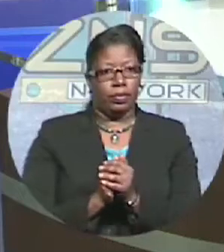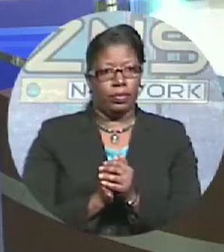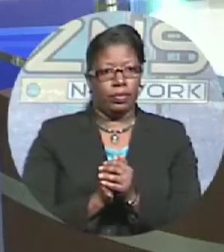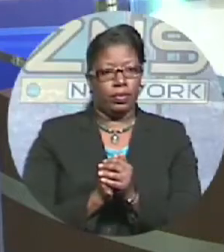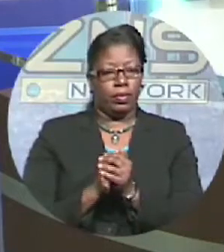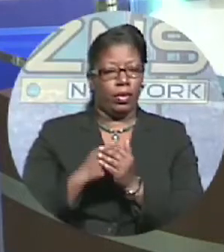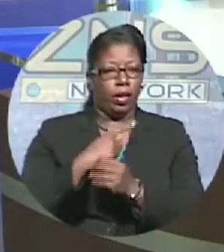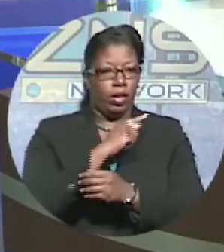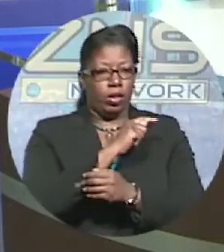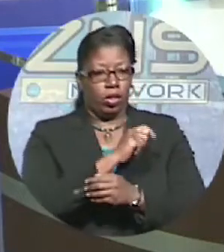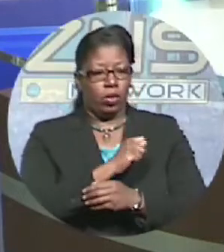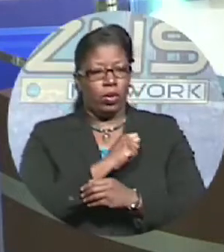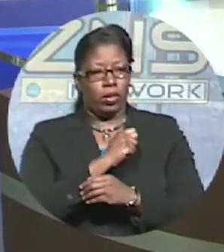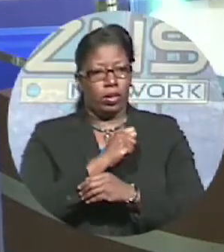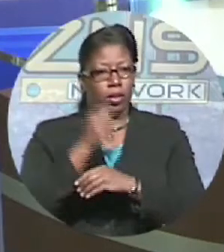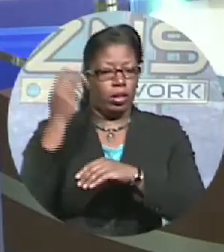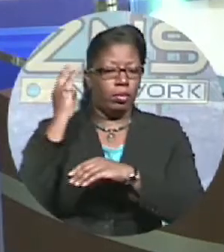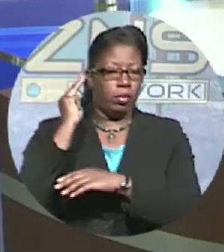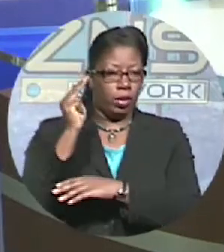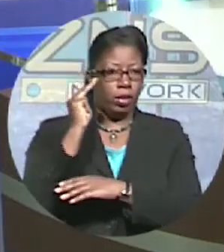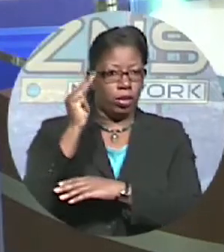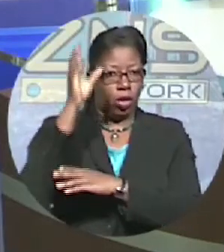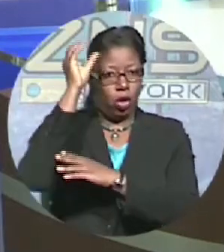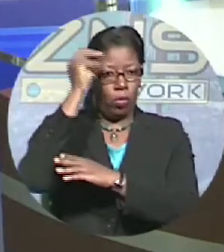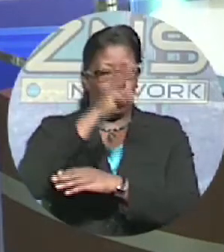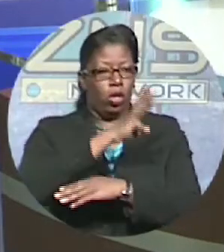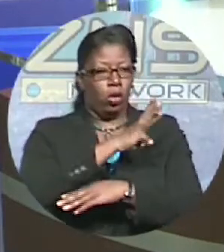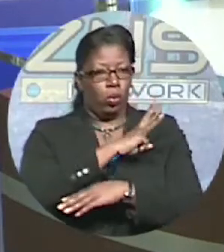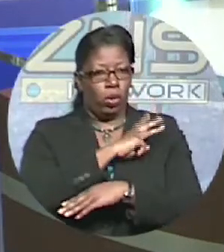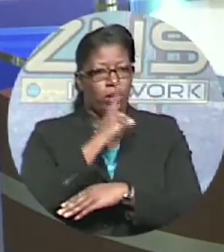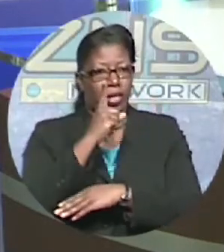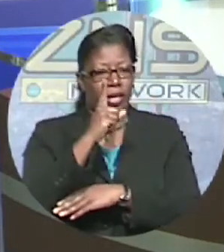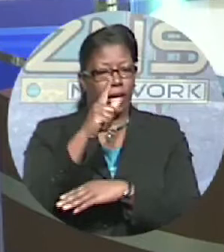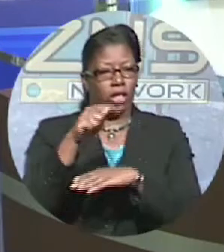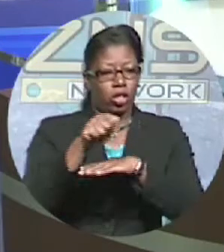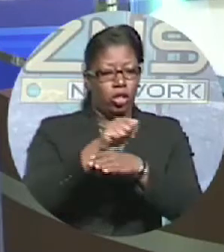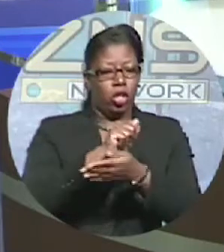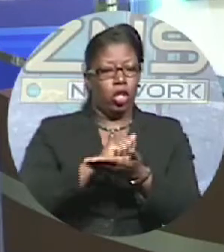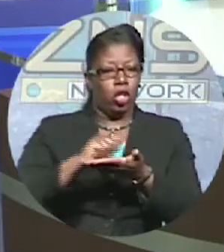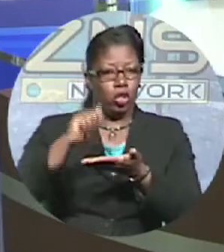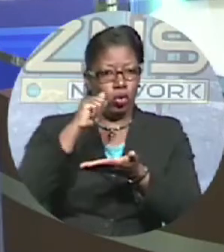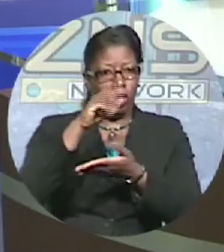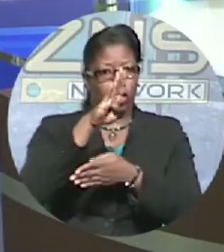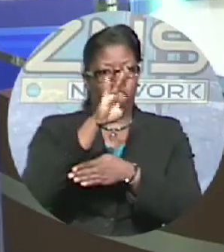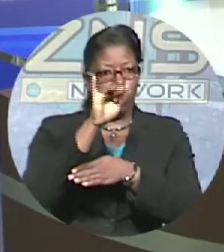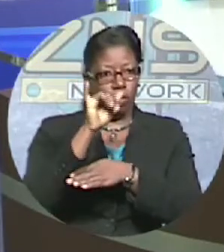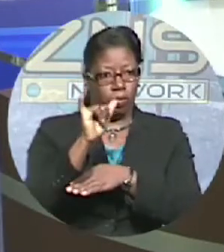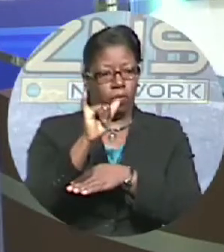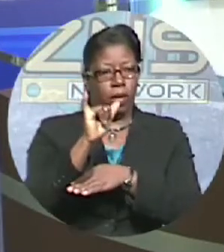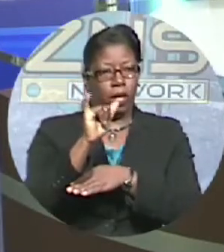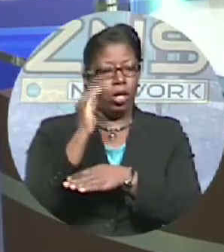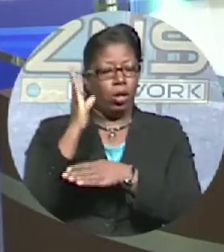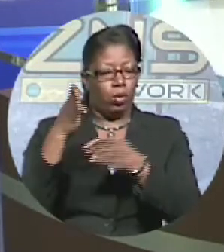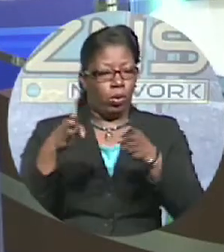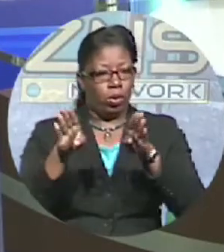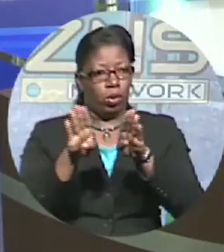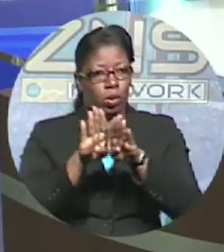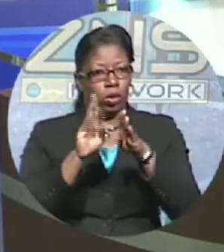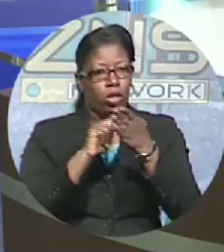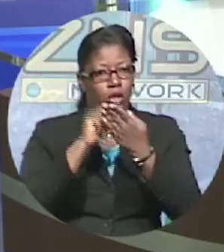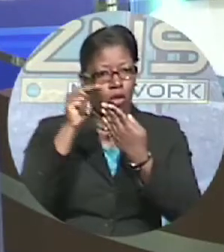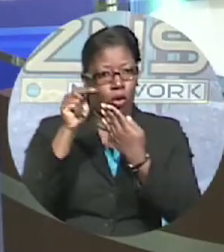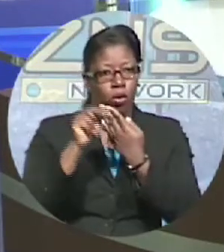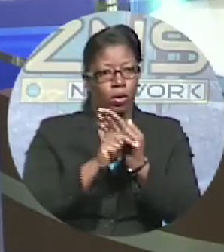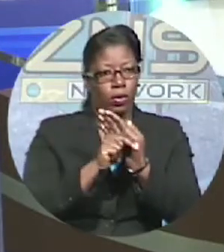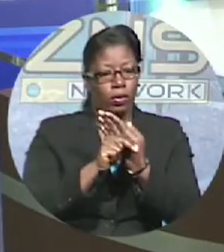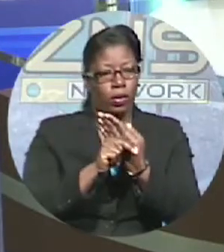Tourism Minister Obi Wilchombe says media reports that the Treasure Bay Casino will close until November when a new operator has been locked